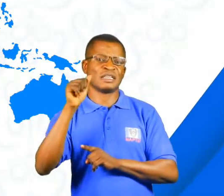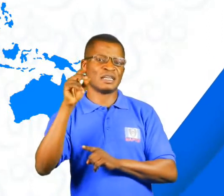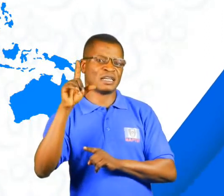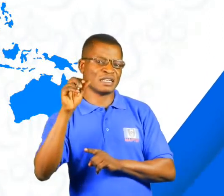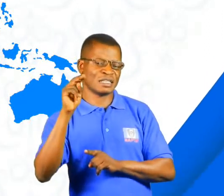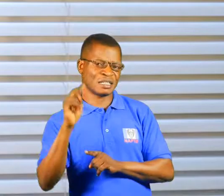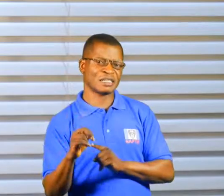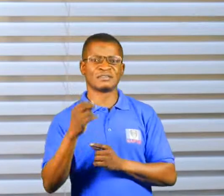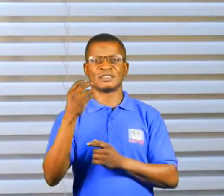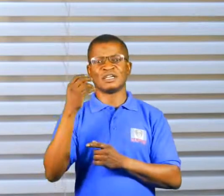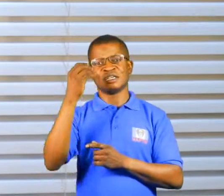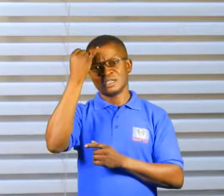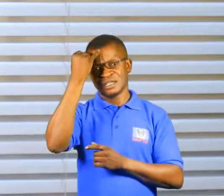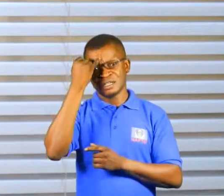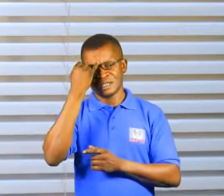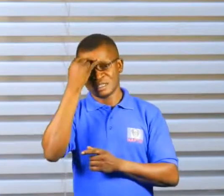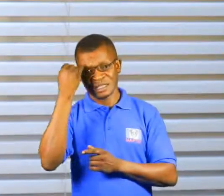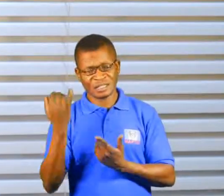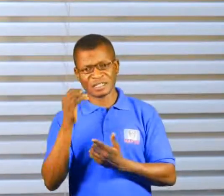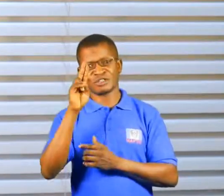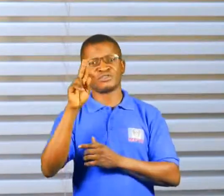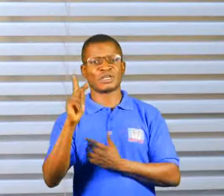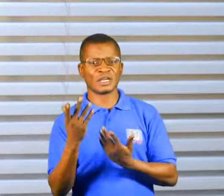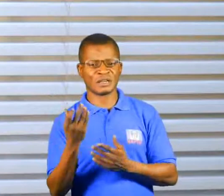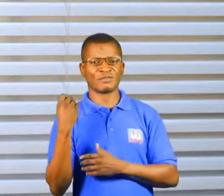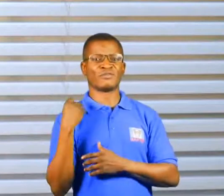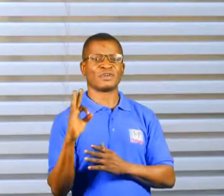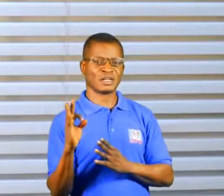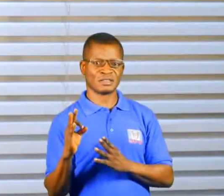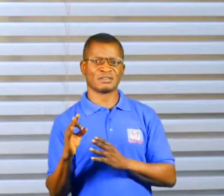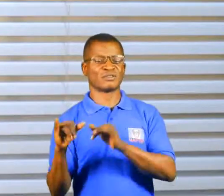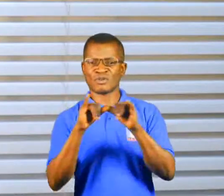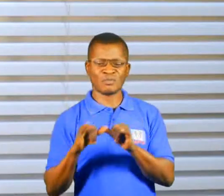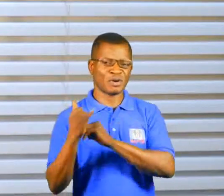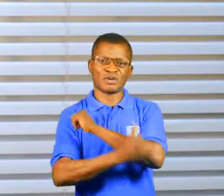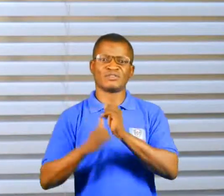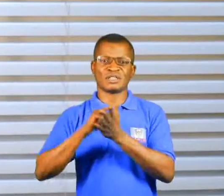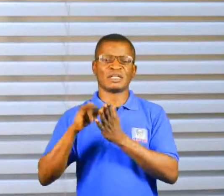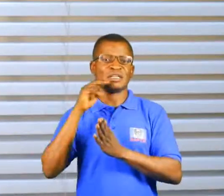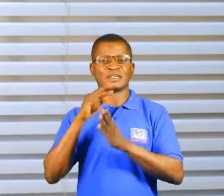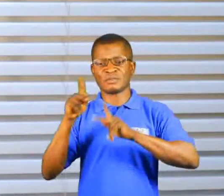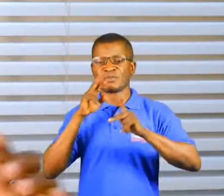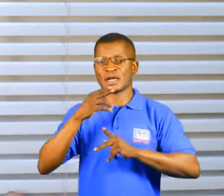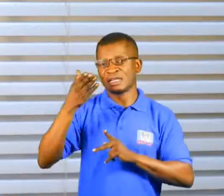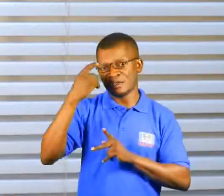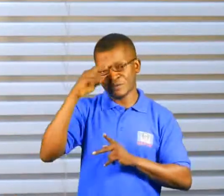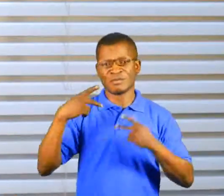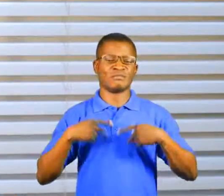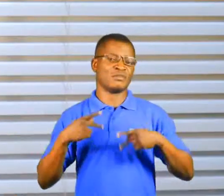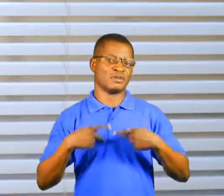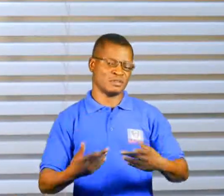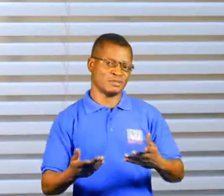UK, France are some of the common destination countries where Nigerian victims are found, particularly for